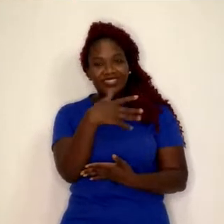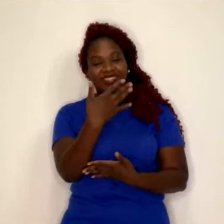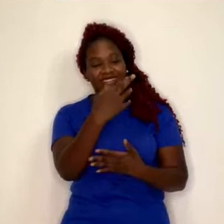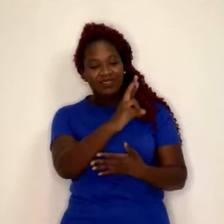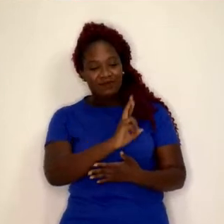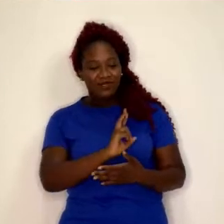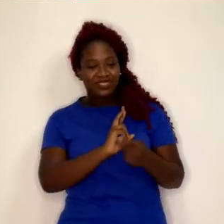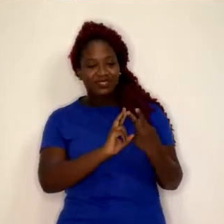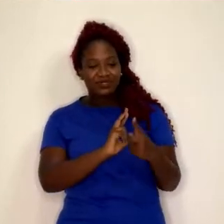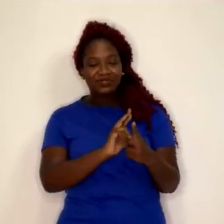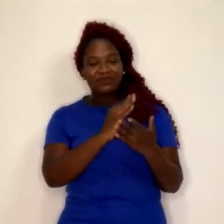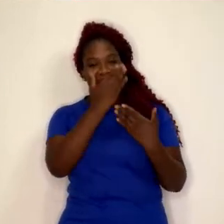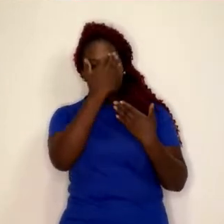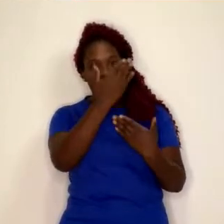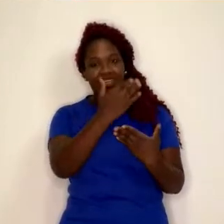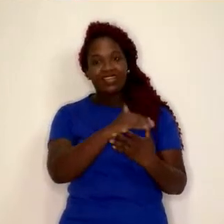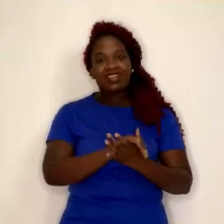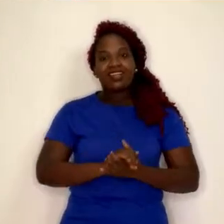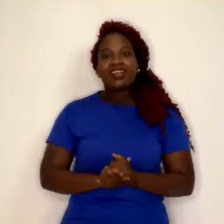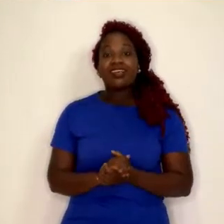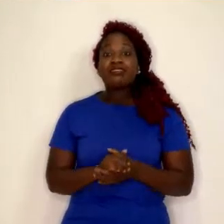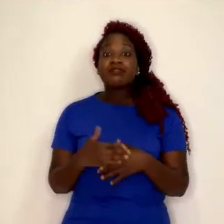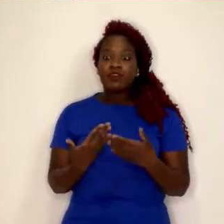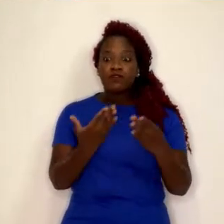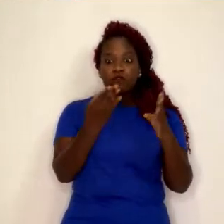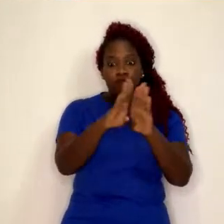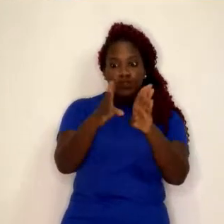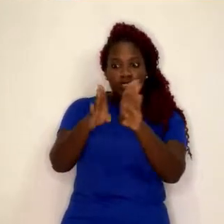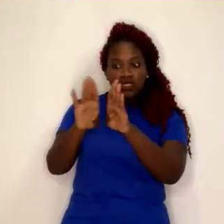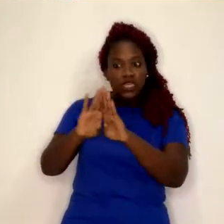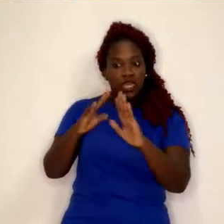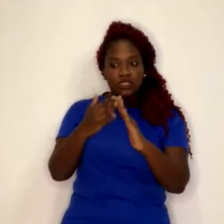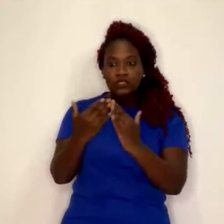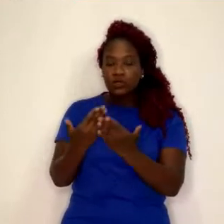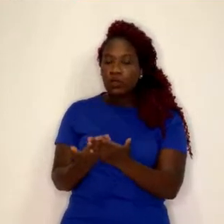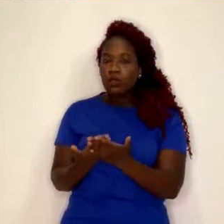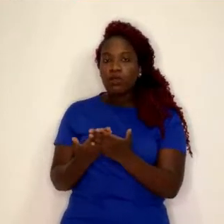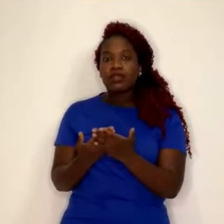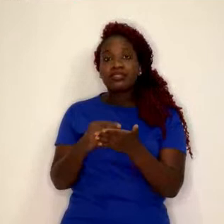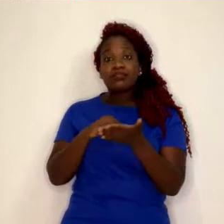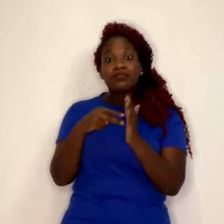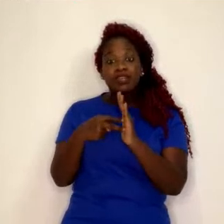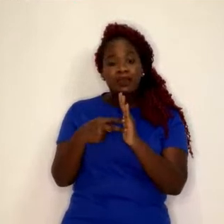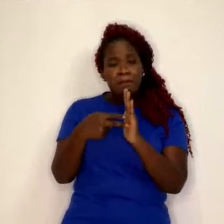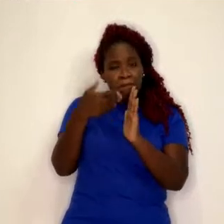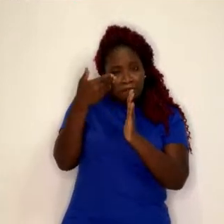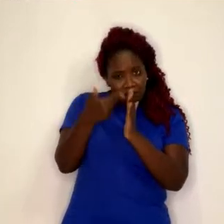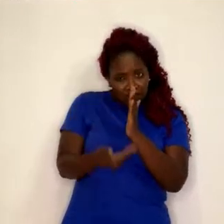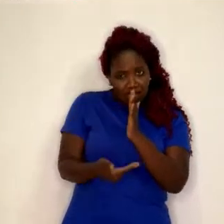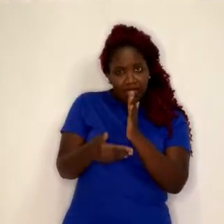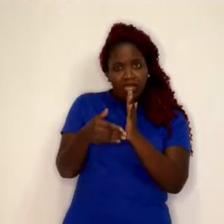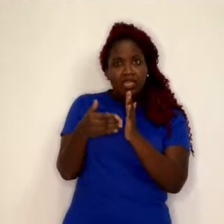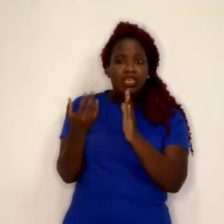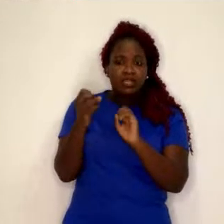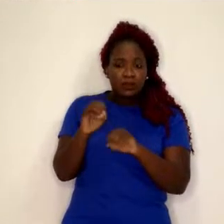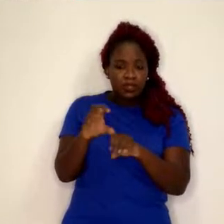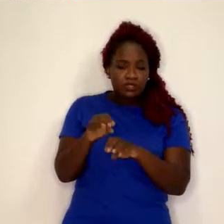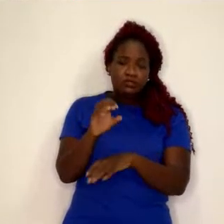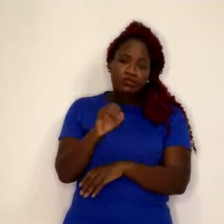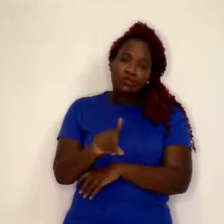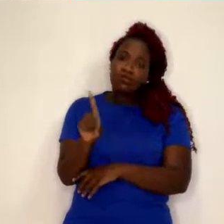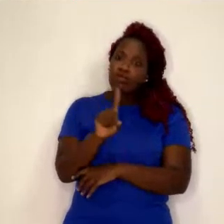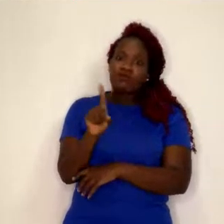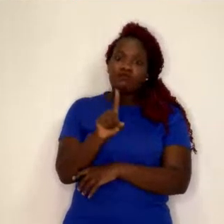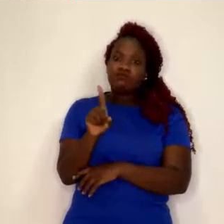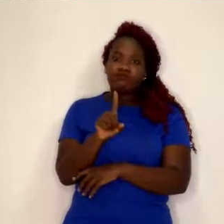Thank you, Professora Rosana, for your answer. Exactly, because that means that we are then going